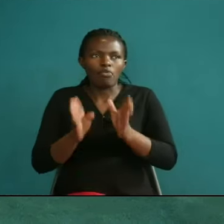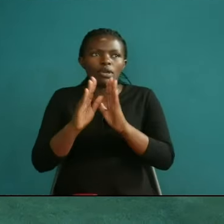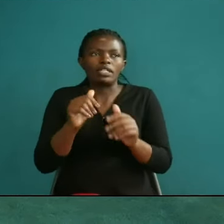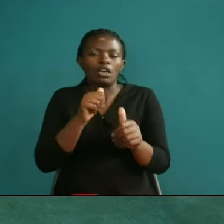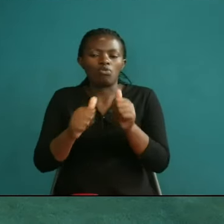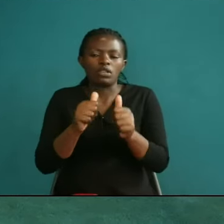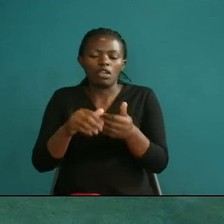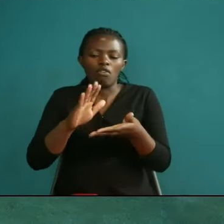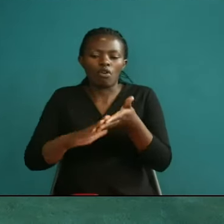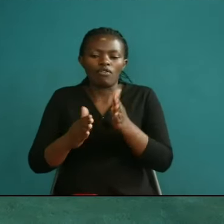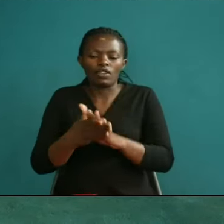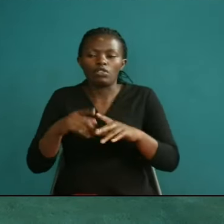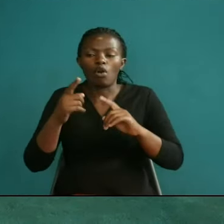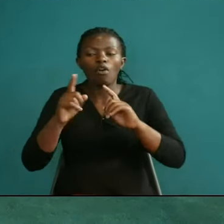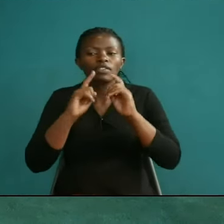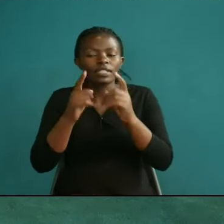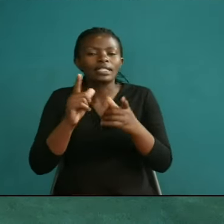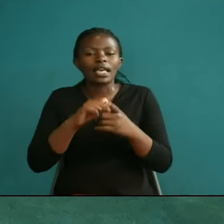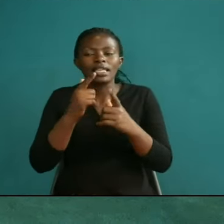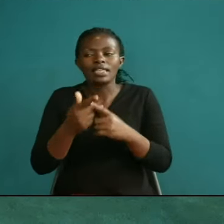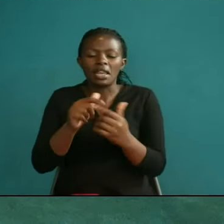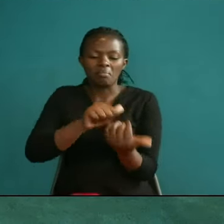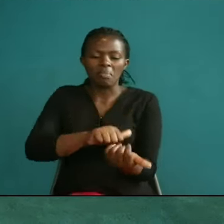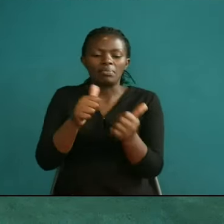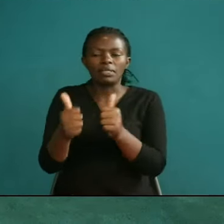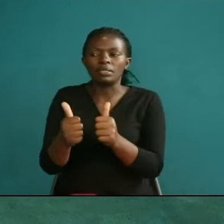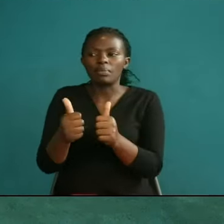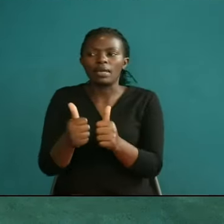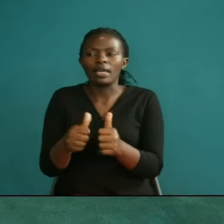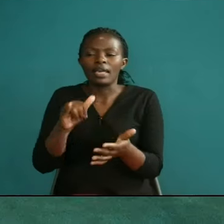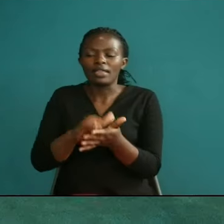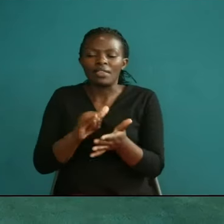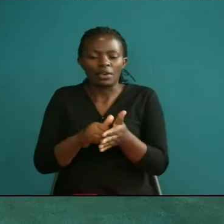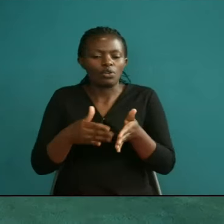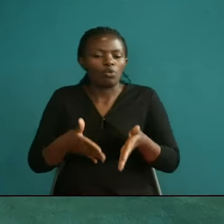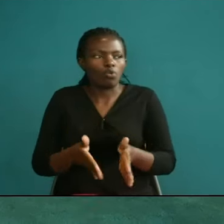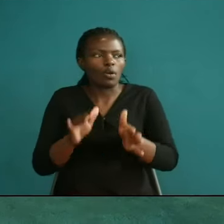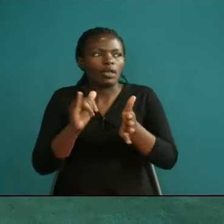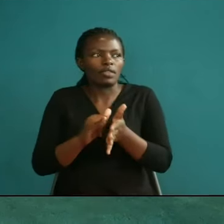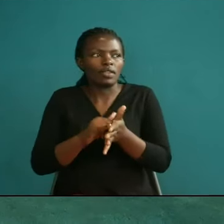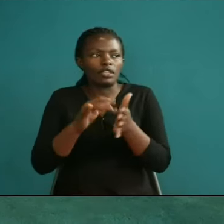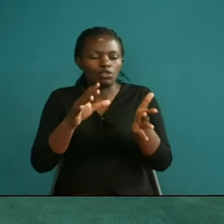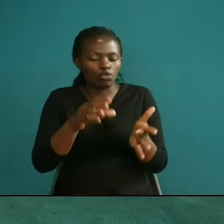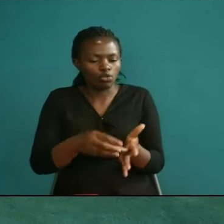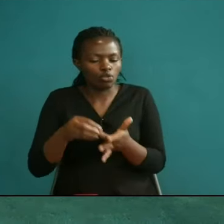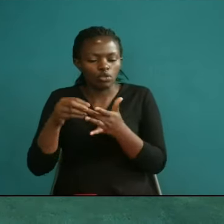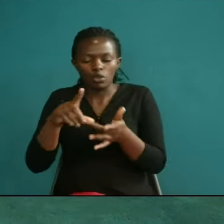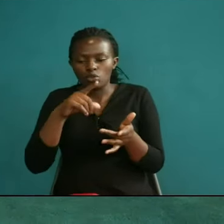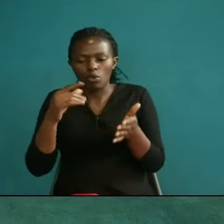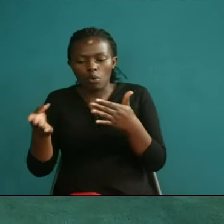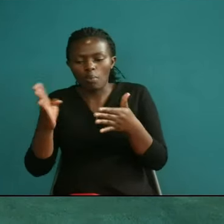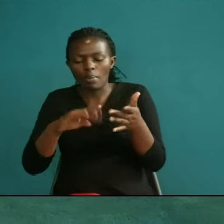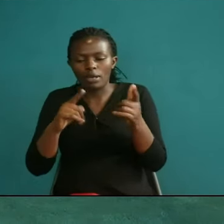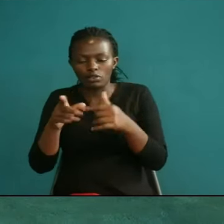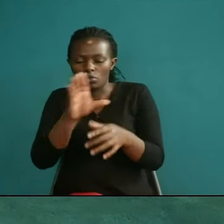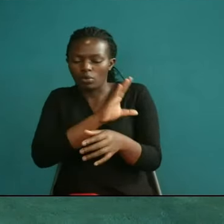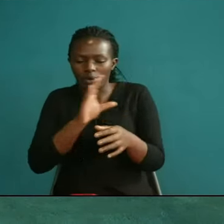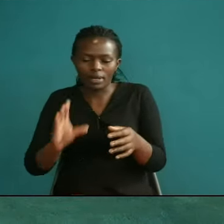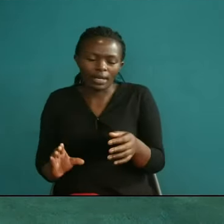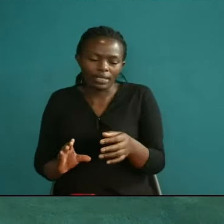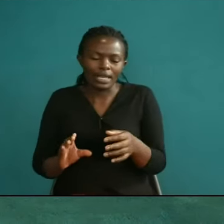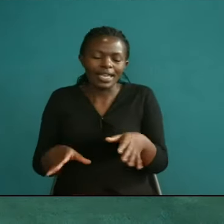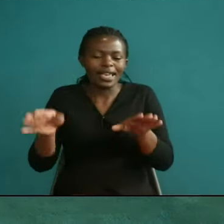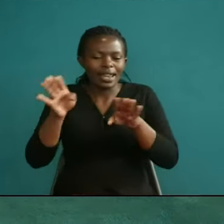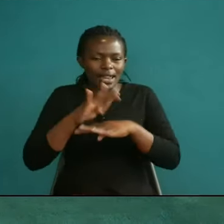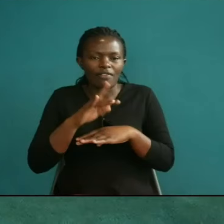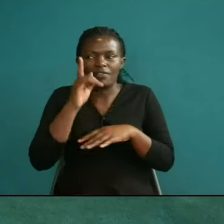then forgiveness. So just that aspect of going back to Christ and knowing that He is there for you is